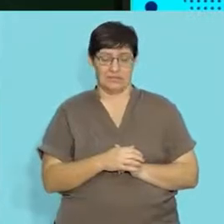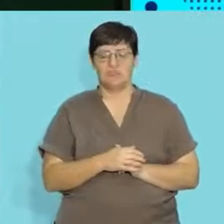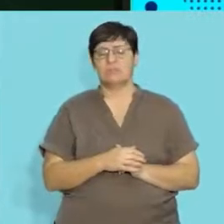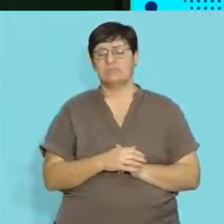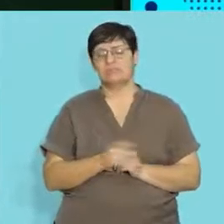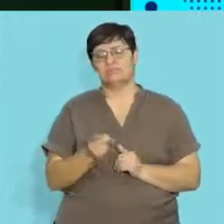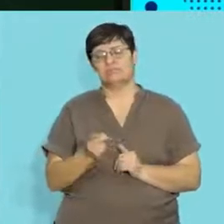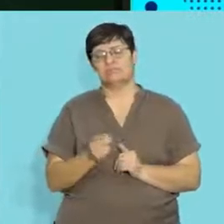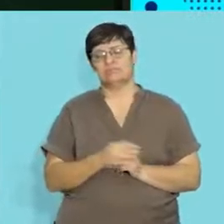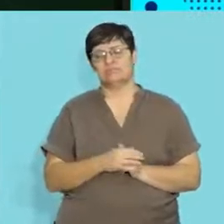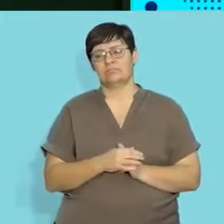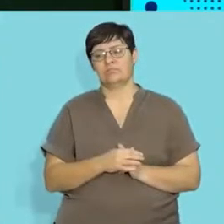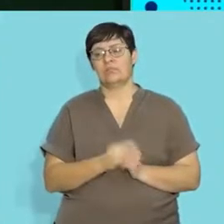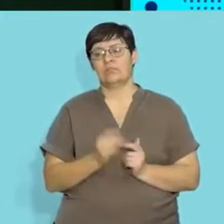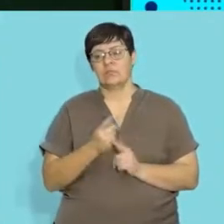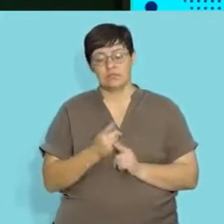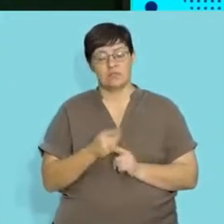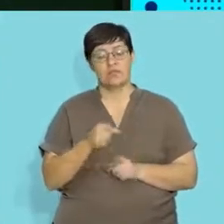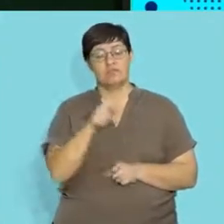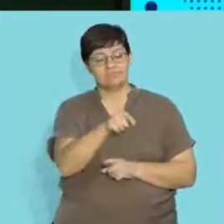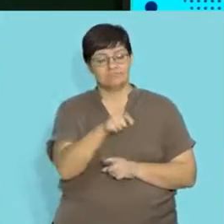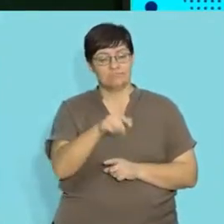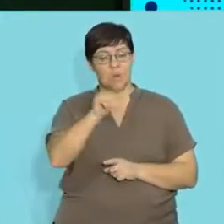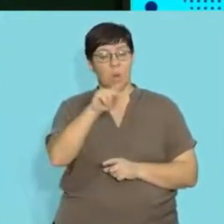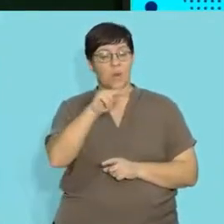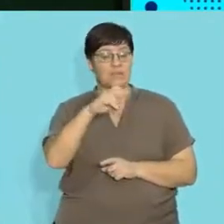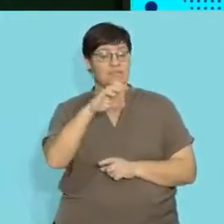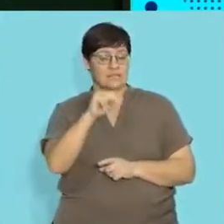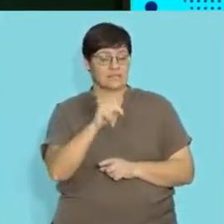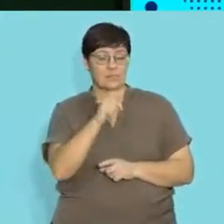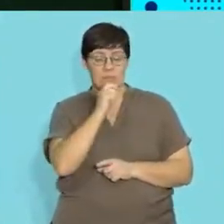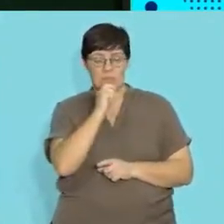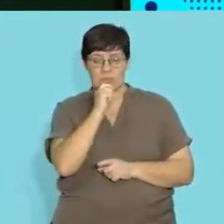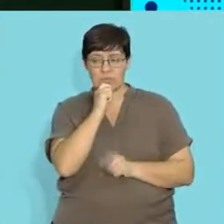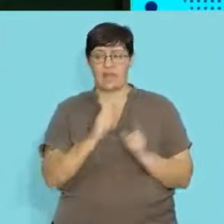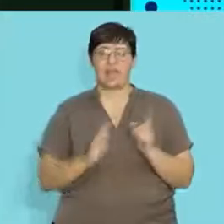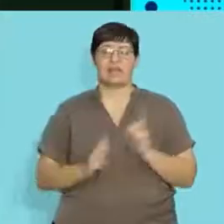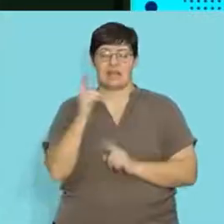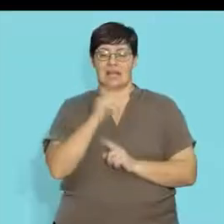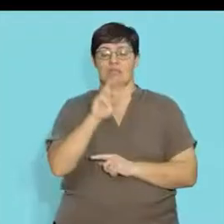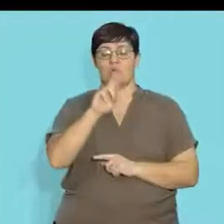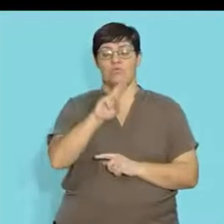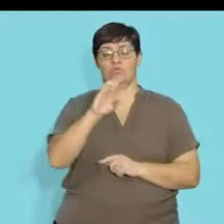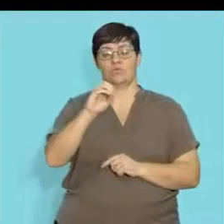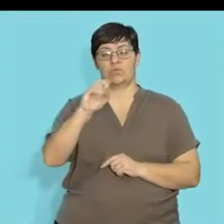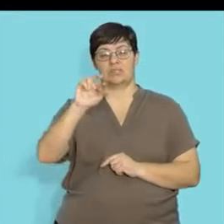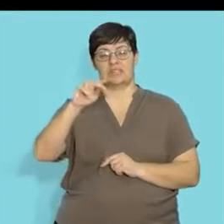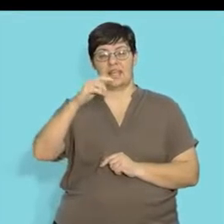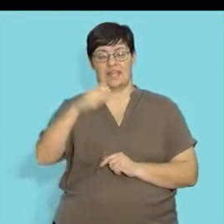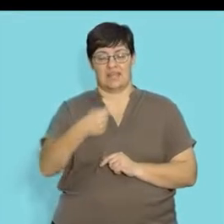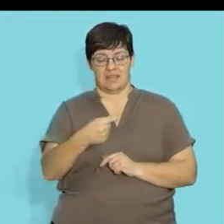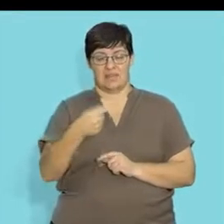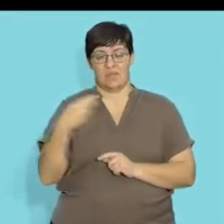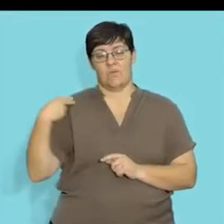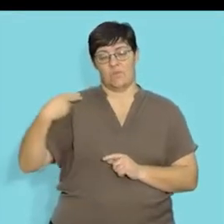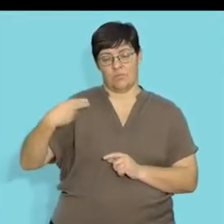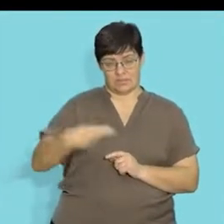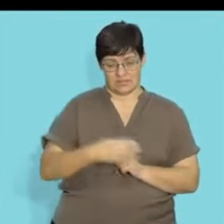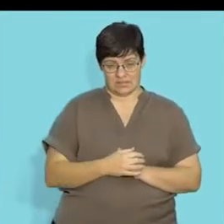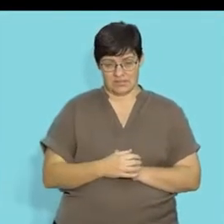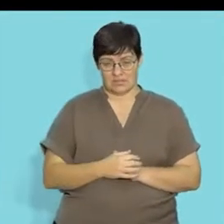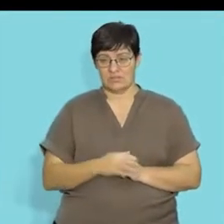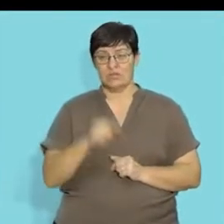so we call auxins used in the cutting as rooting hormones. So auxins can